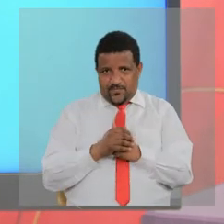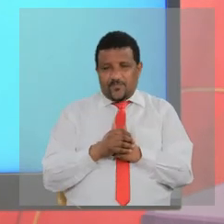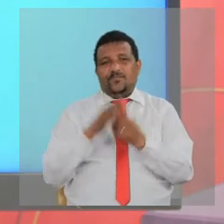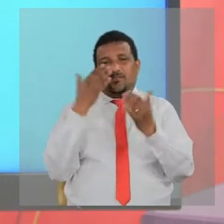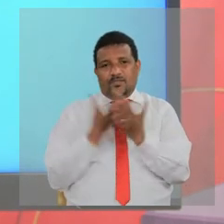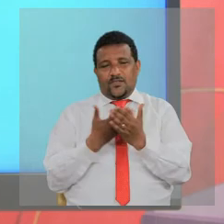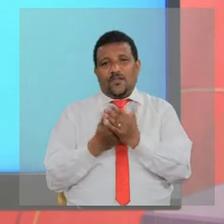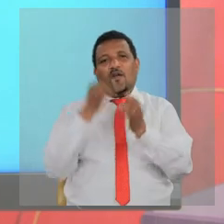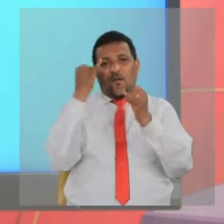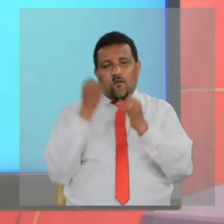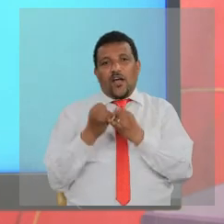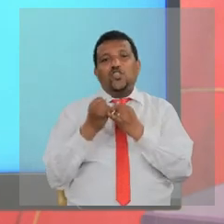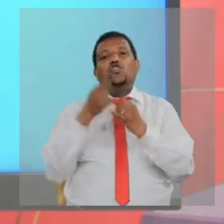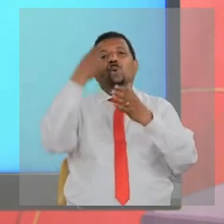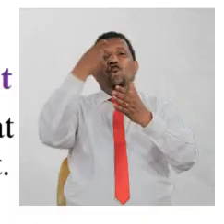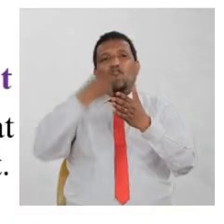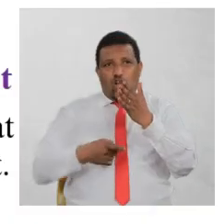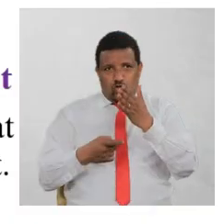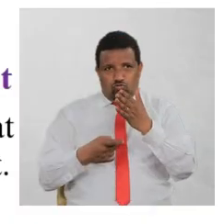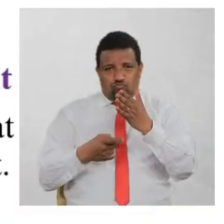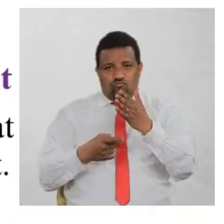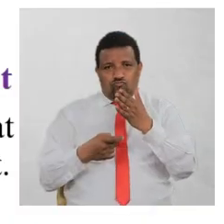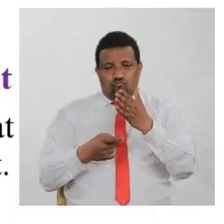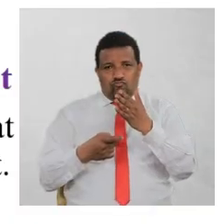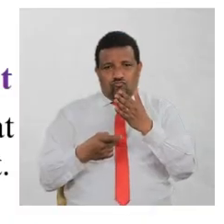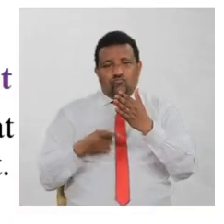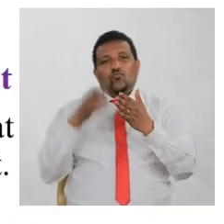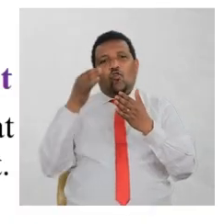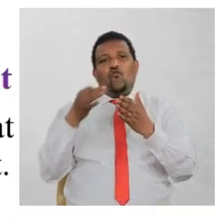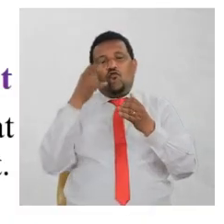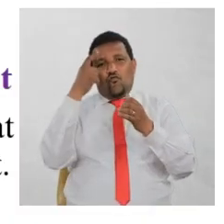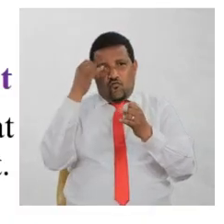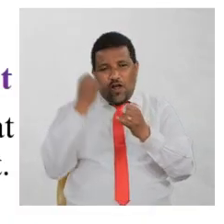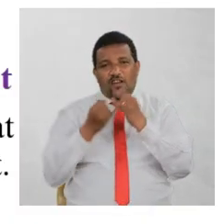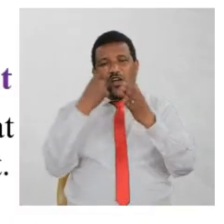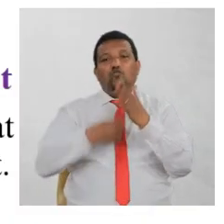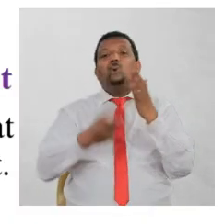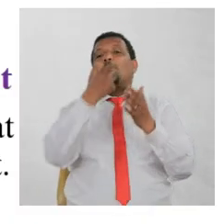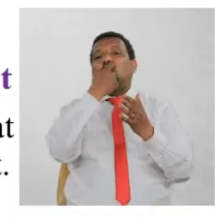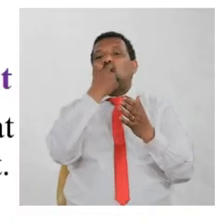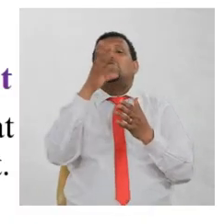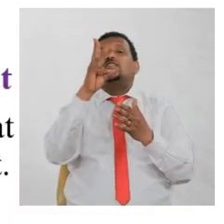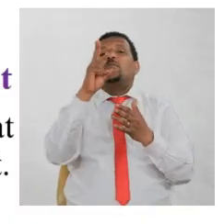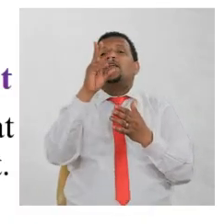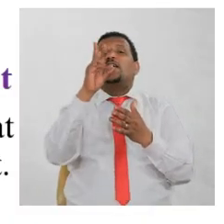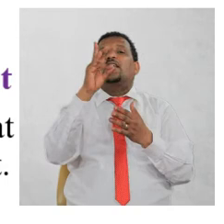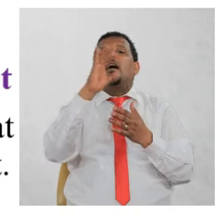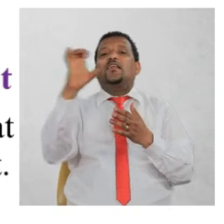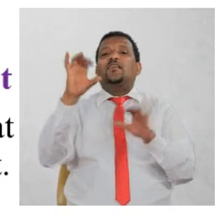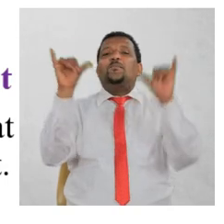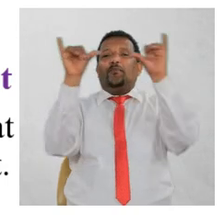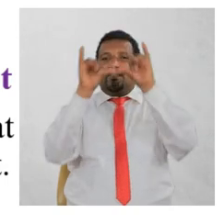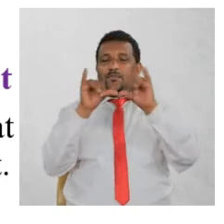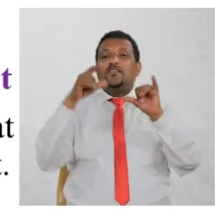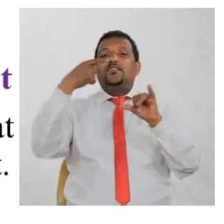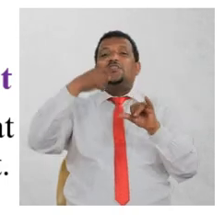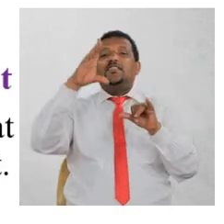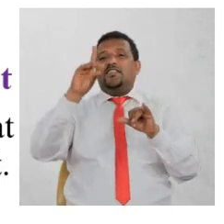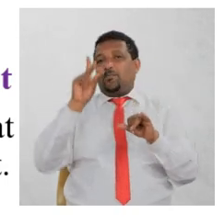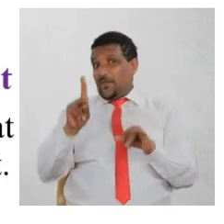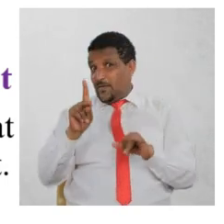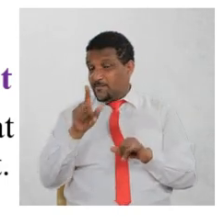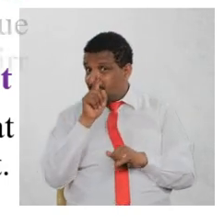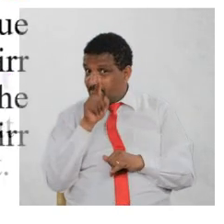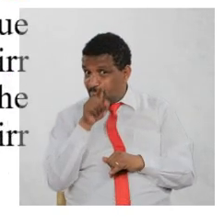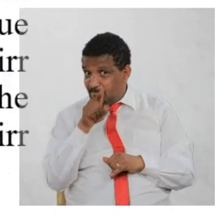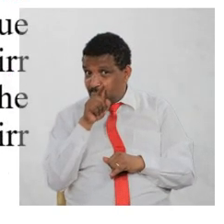to take the final value of the output, the final value of the biscuit, which is 700 birr, in measuring GDP. This